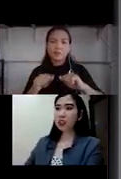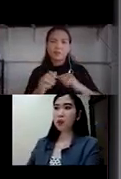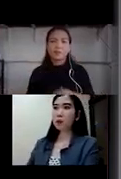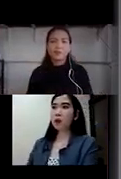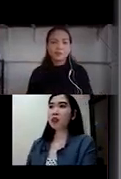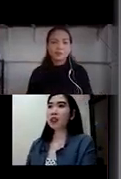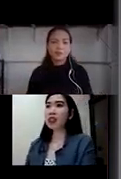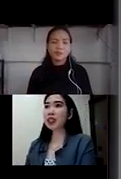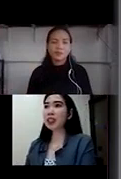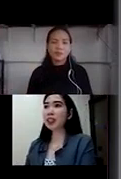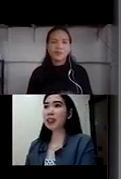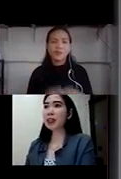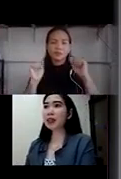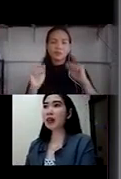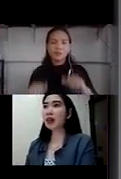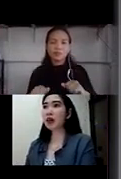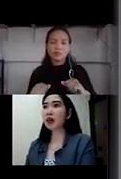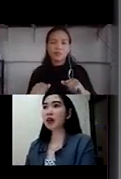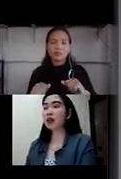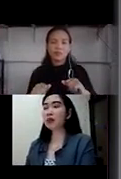pwede nyo pong